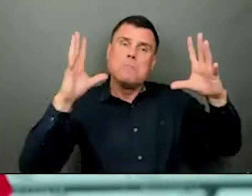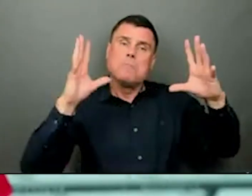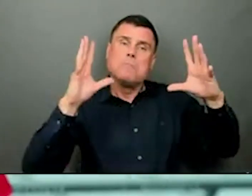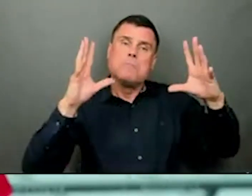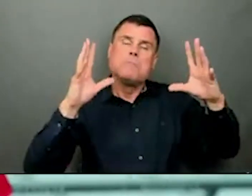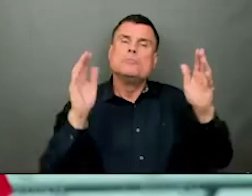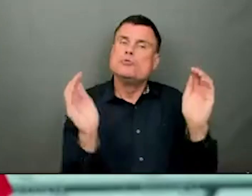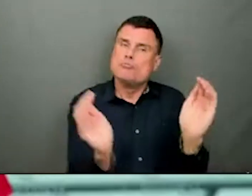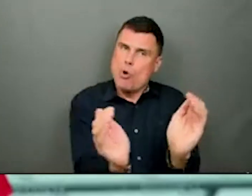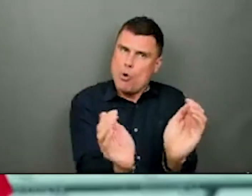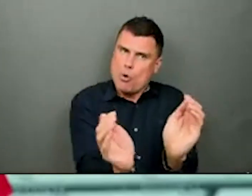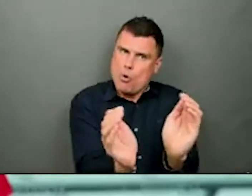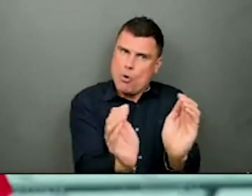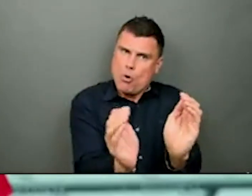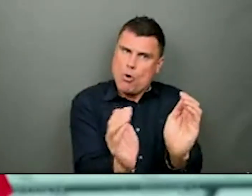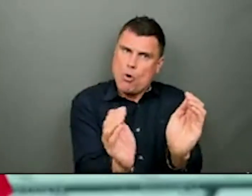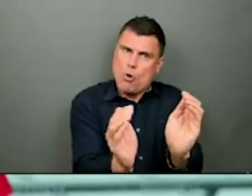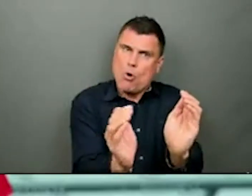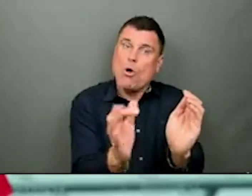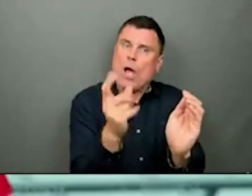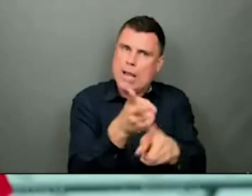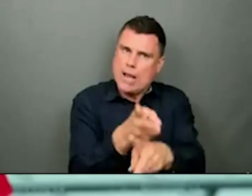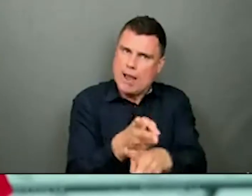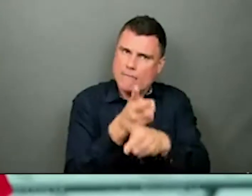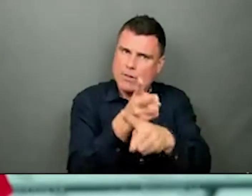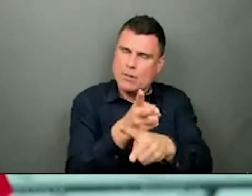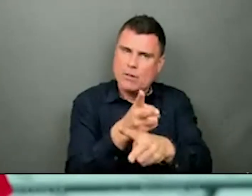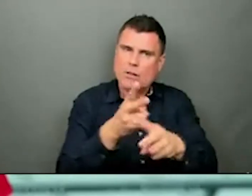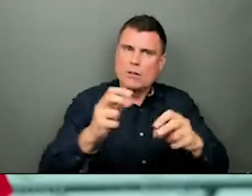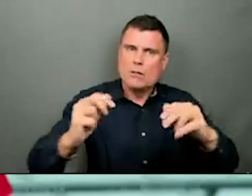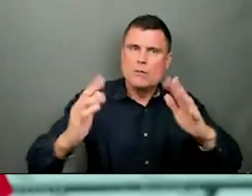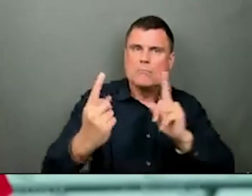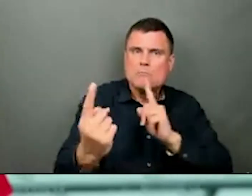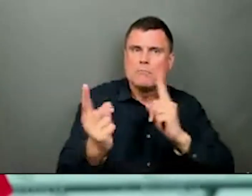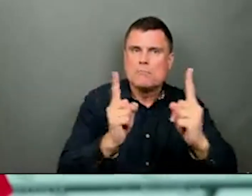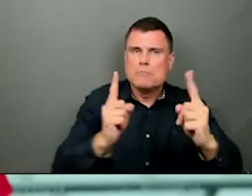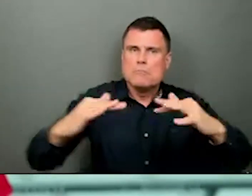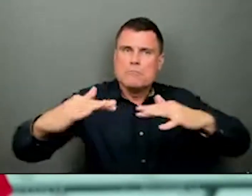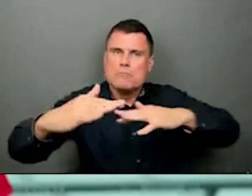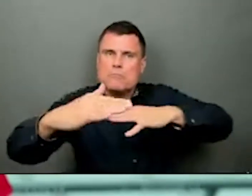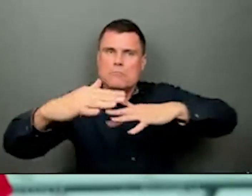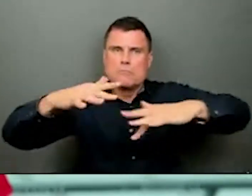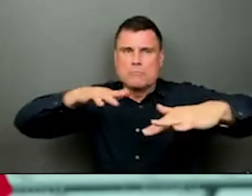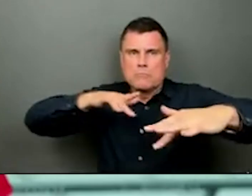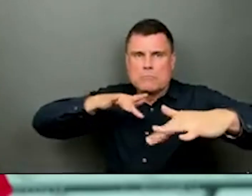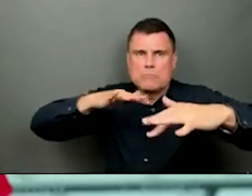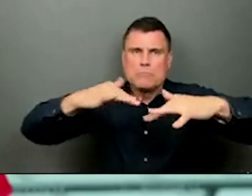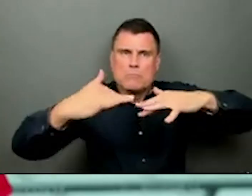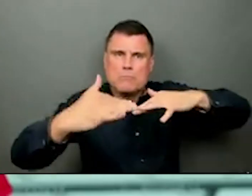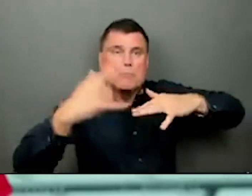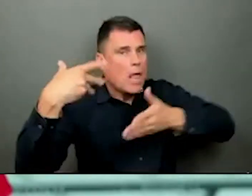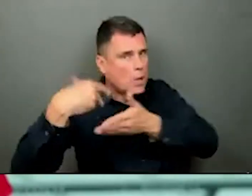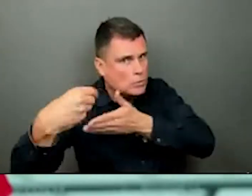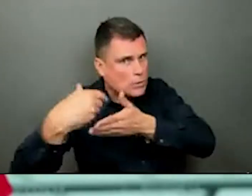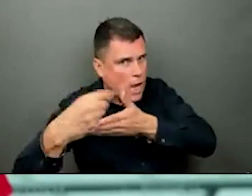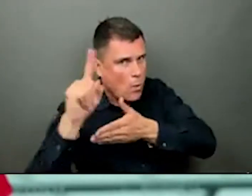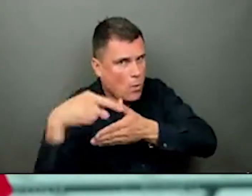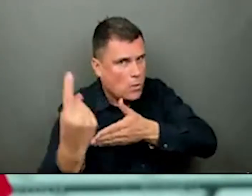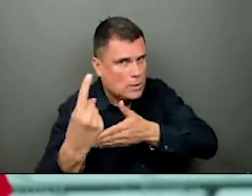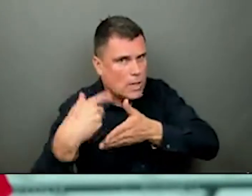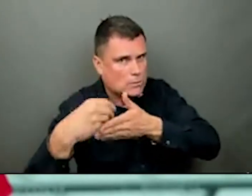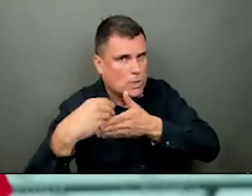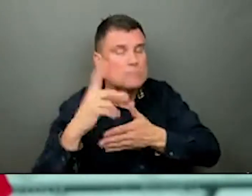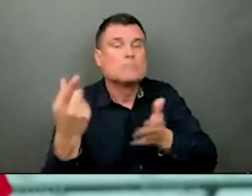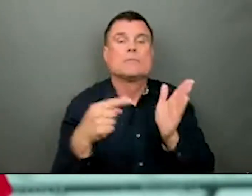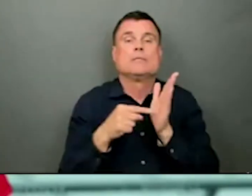summer with perhaps hundreds of people. We're watching really carefully some of the really cool things they're doing in the UK, where